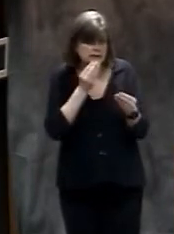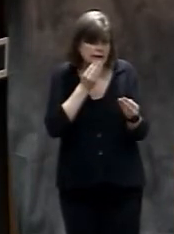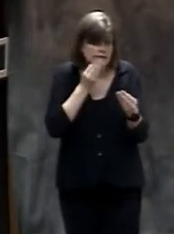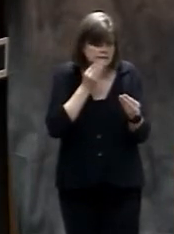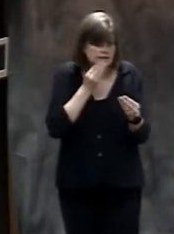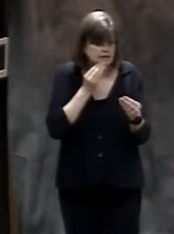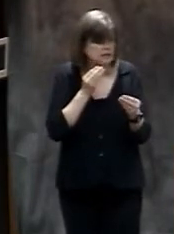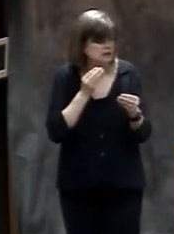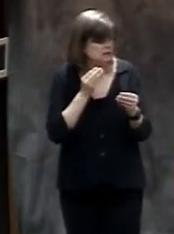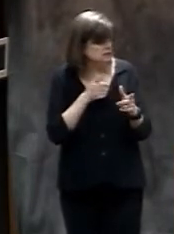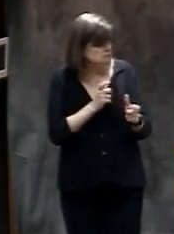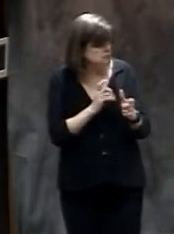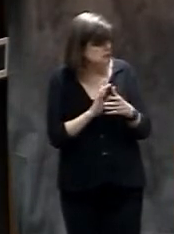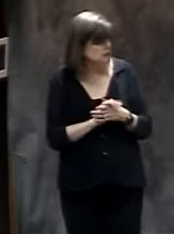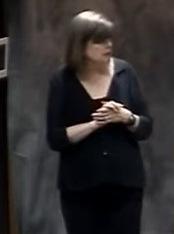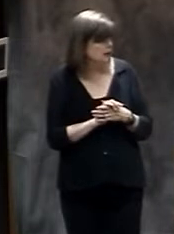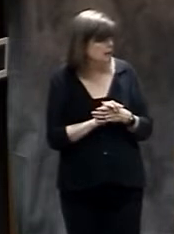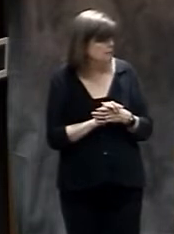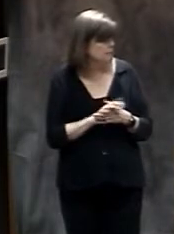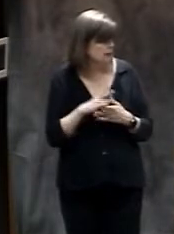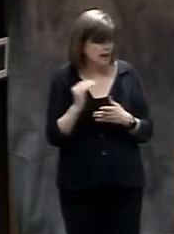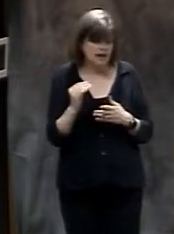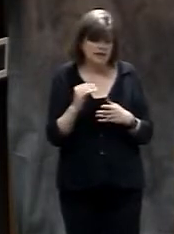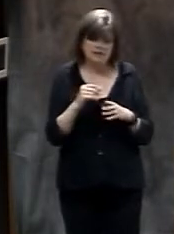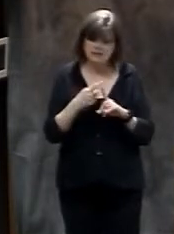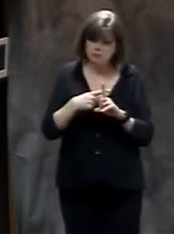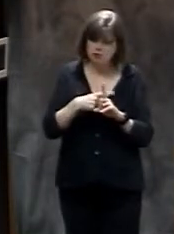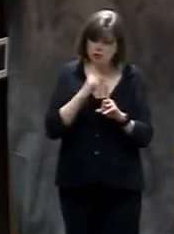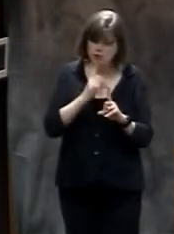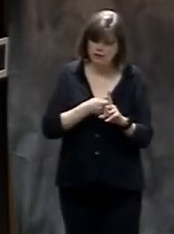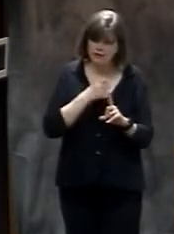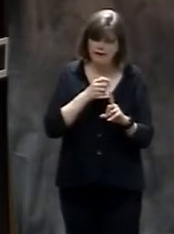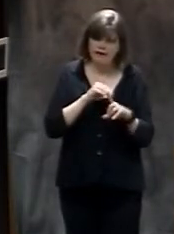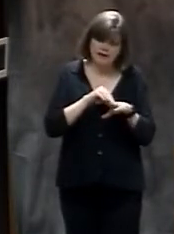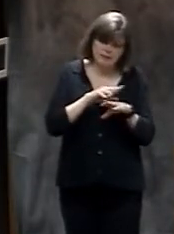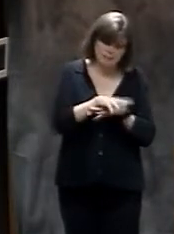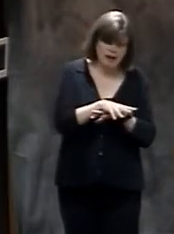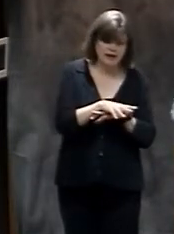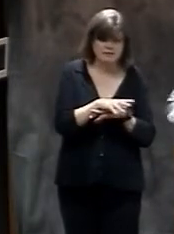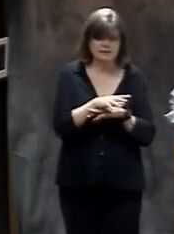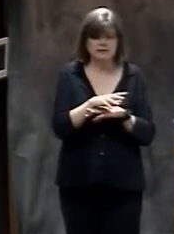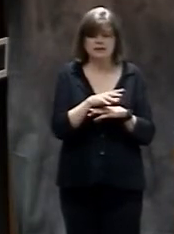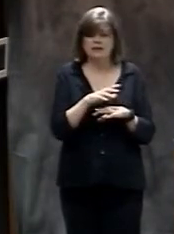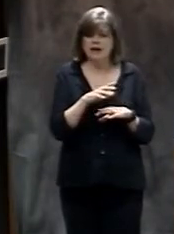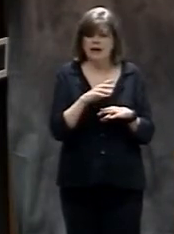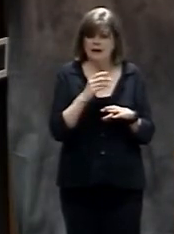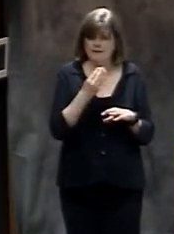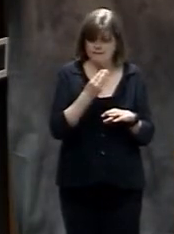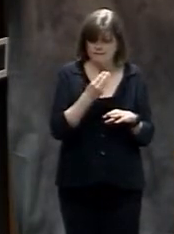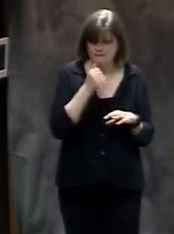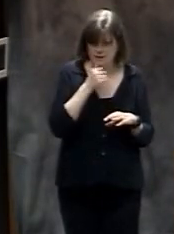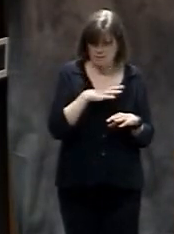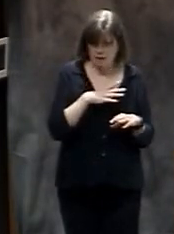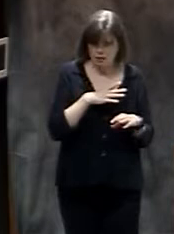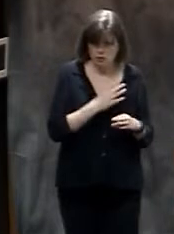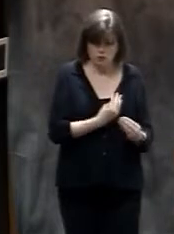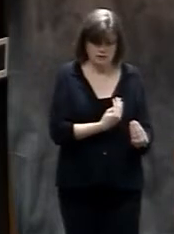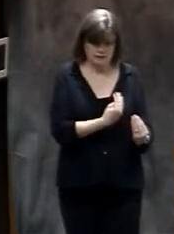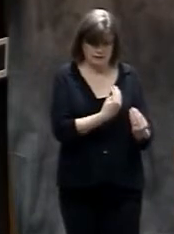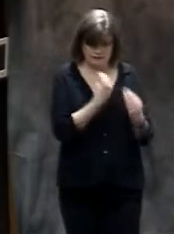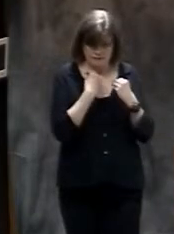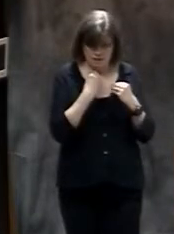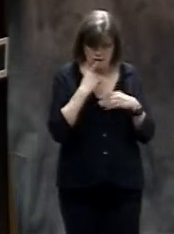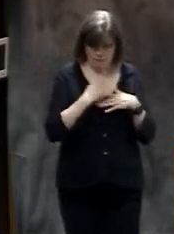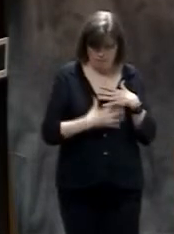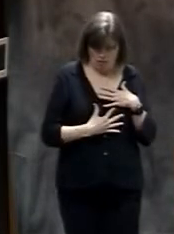even affects the incubation of viruses when the females take a blood meal. So here you have a picture of a female who's recently fed,